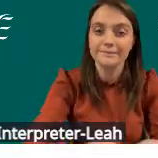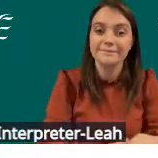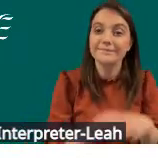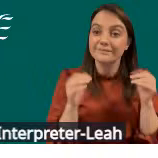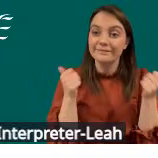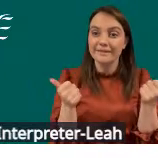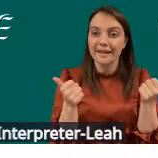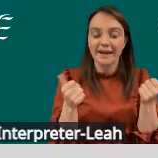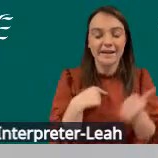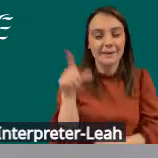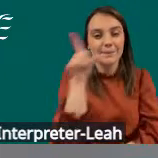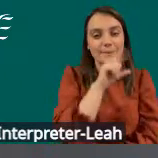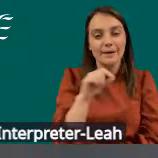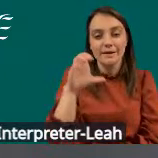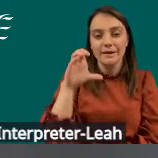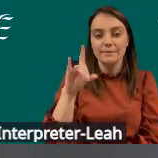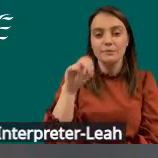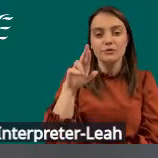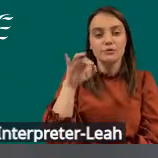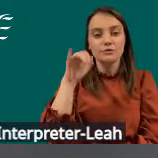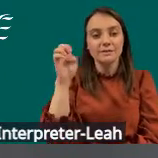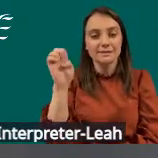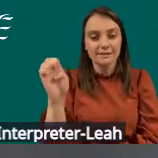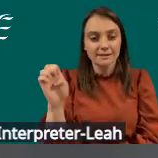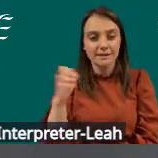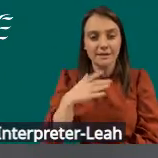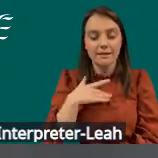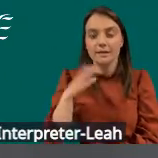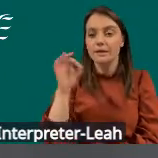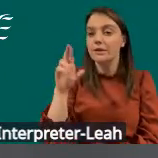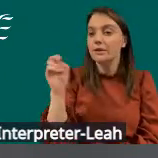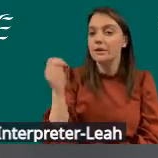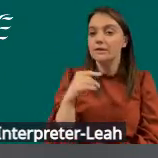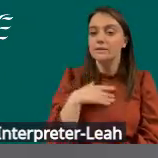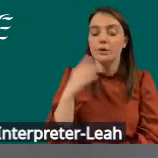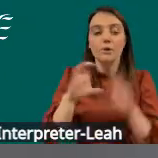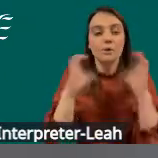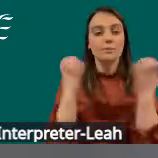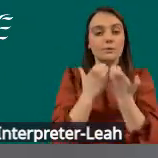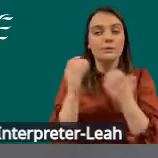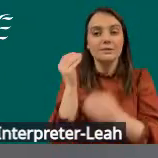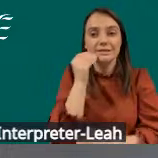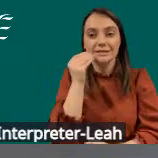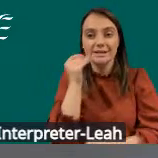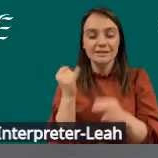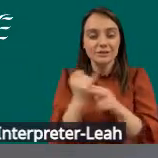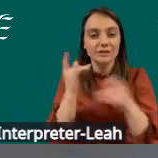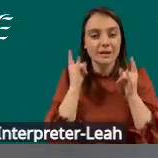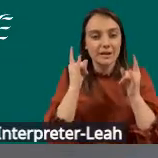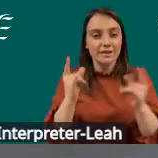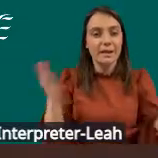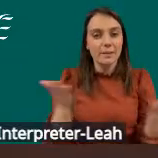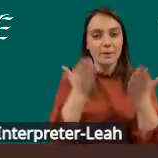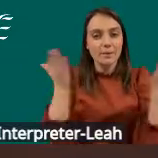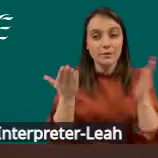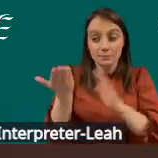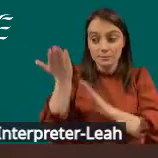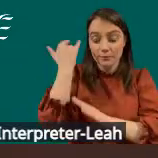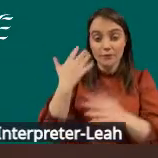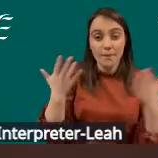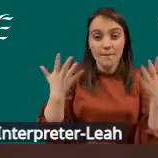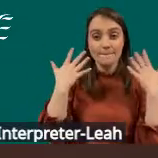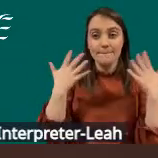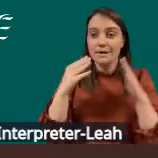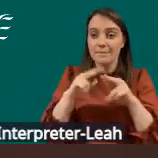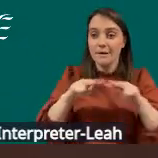Hi, my name's Christine Gurnett. I'm a community dietitian in health promotion. I did a video previously of menopause. In that